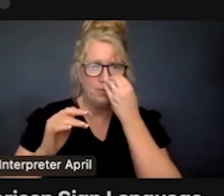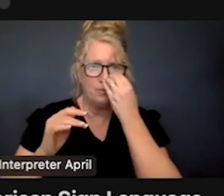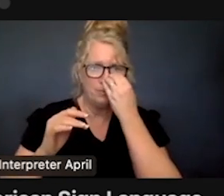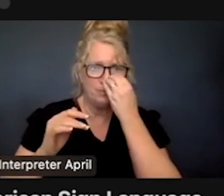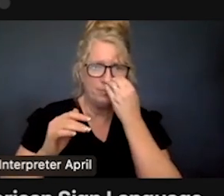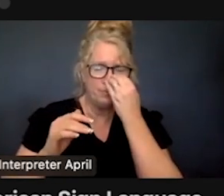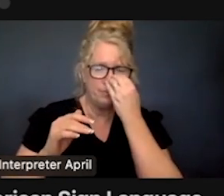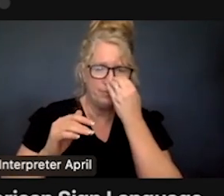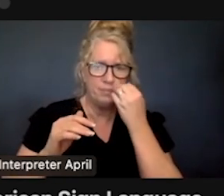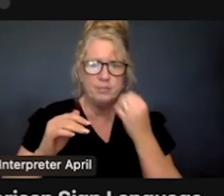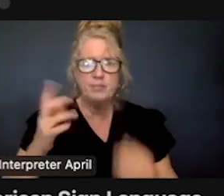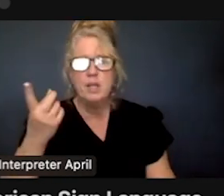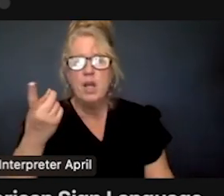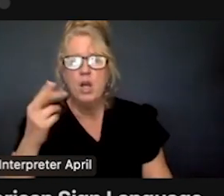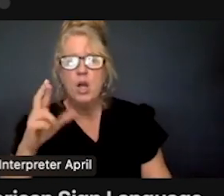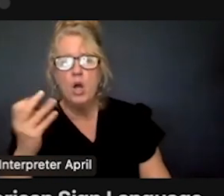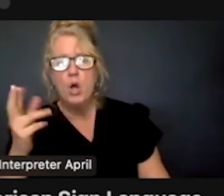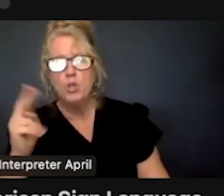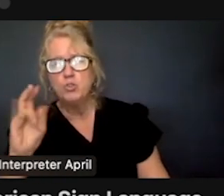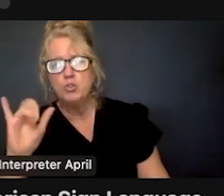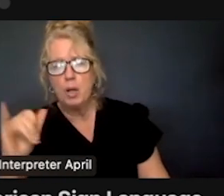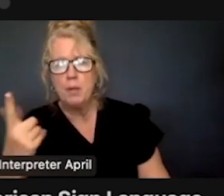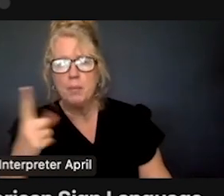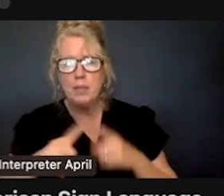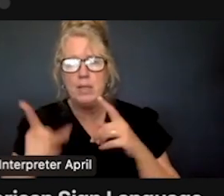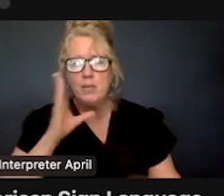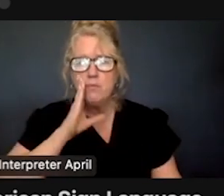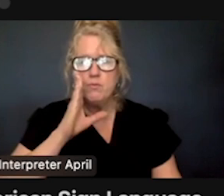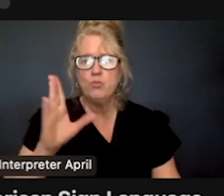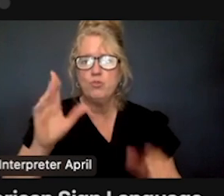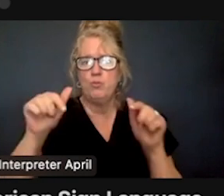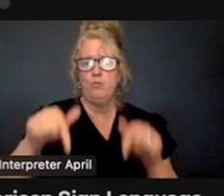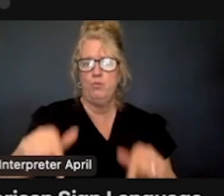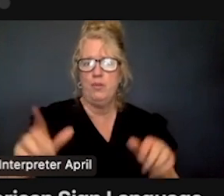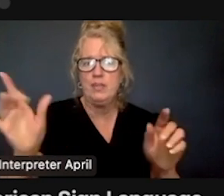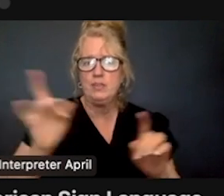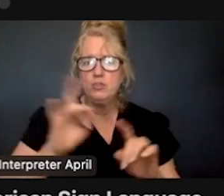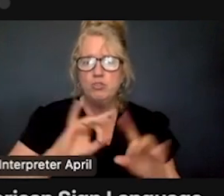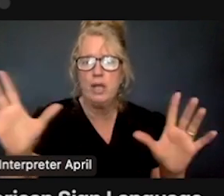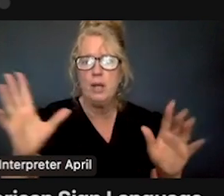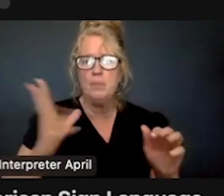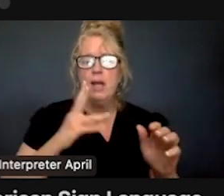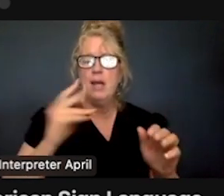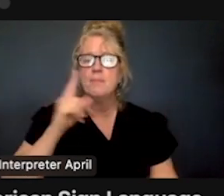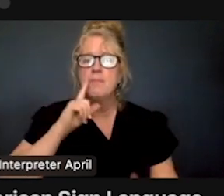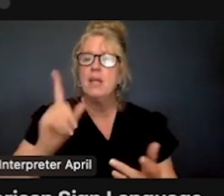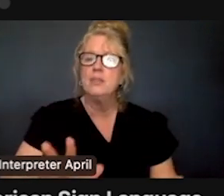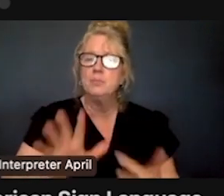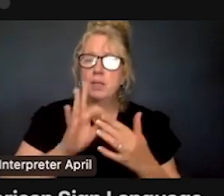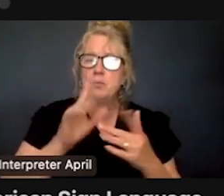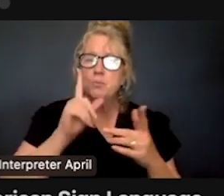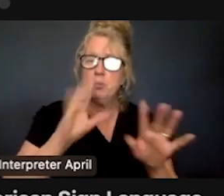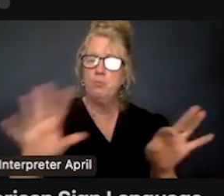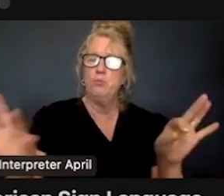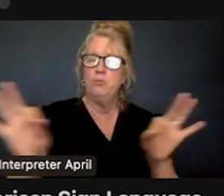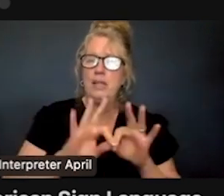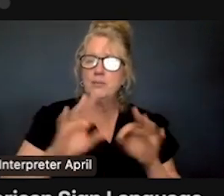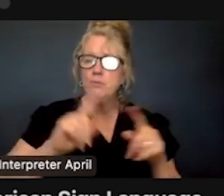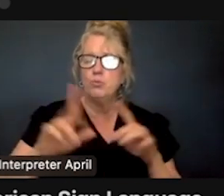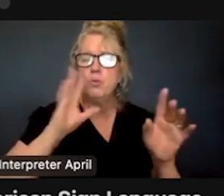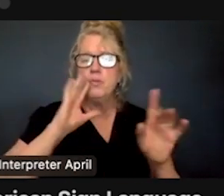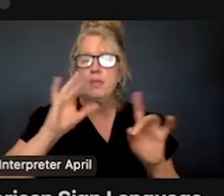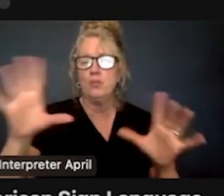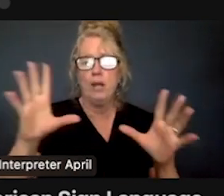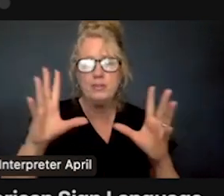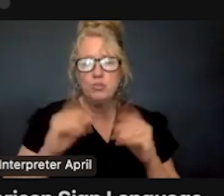by Dr. Browning, who's often featured on this Crisis Jam, that I think are especially relevant to the Crisis Jam, and we hopefully can't